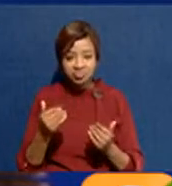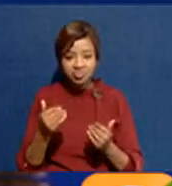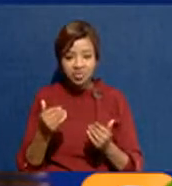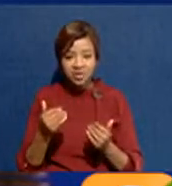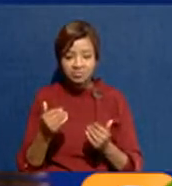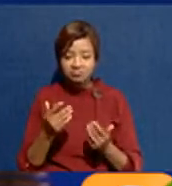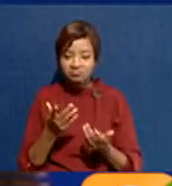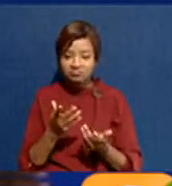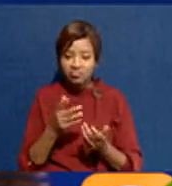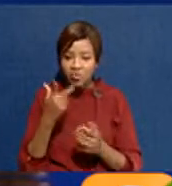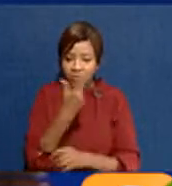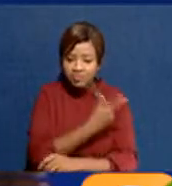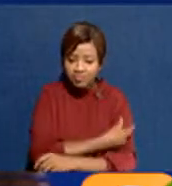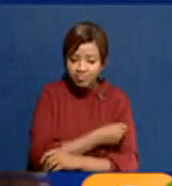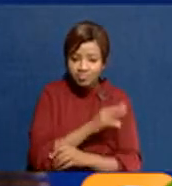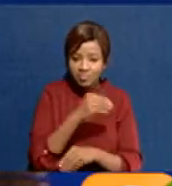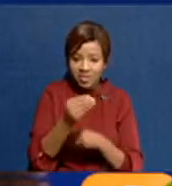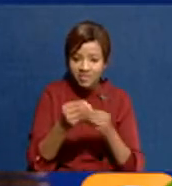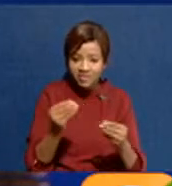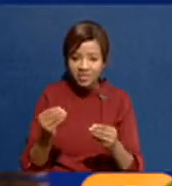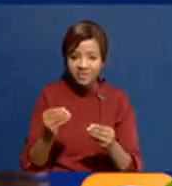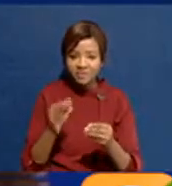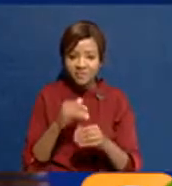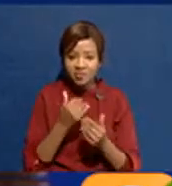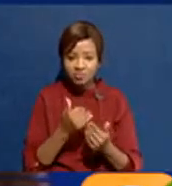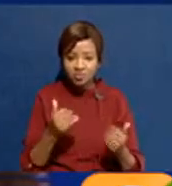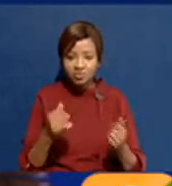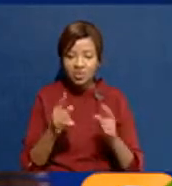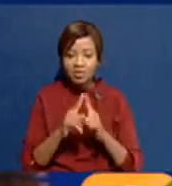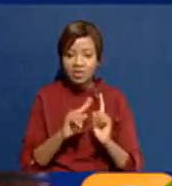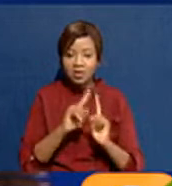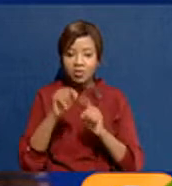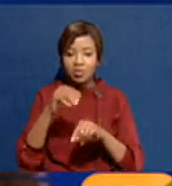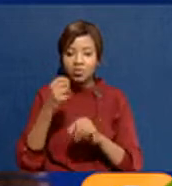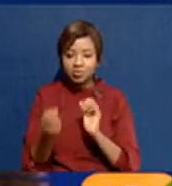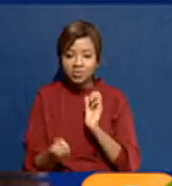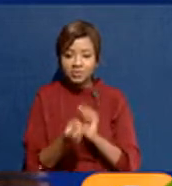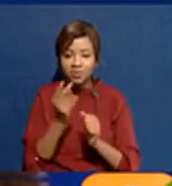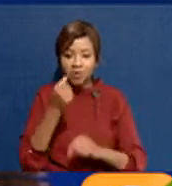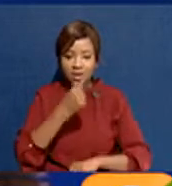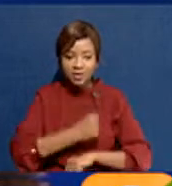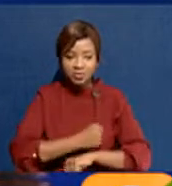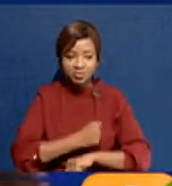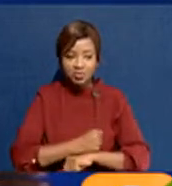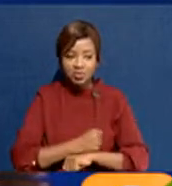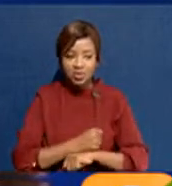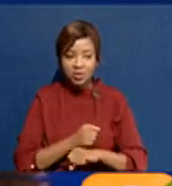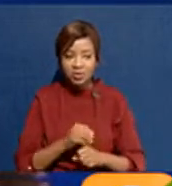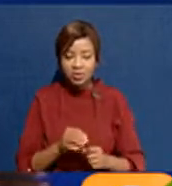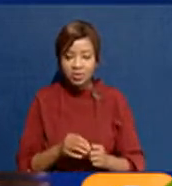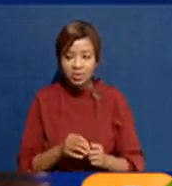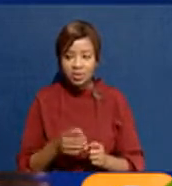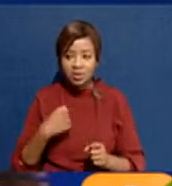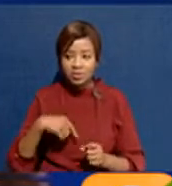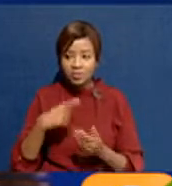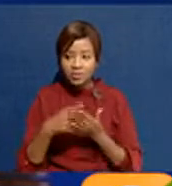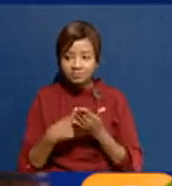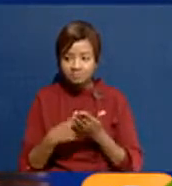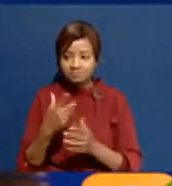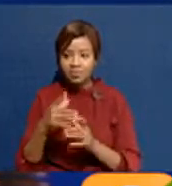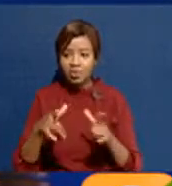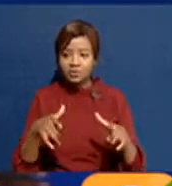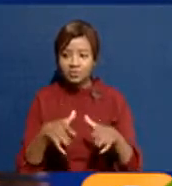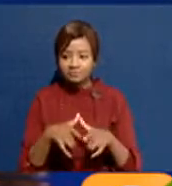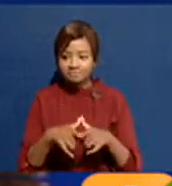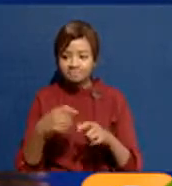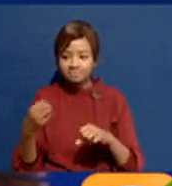they're kids, they come to secondary school, they get vaccinated, especially against what we're talking about, yeah. Talking about cervical cancer.